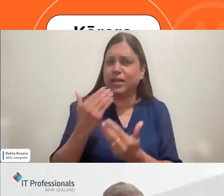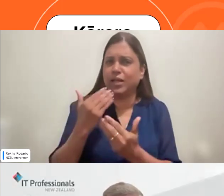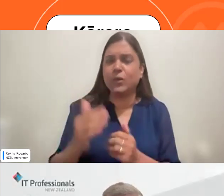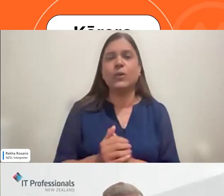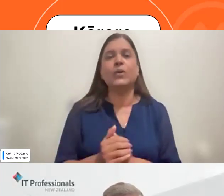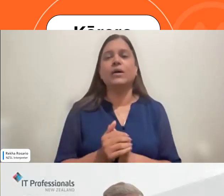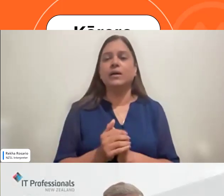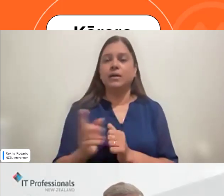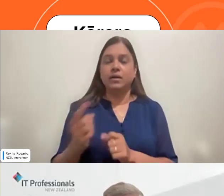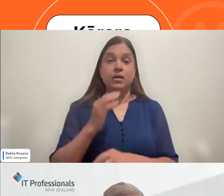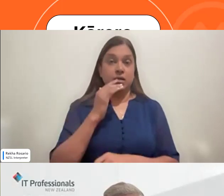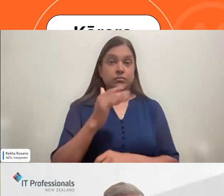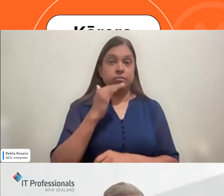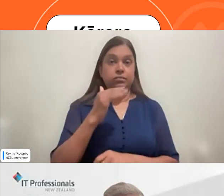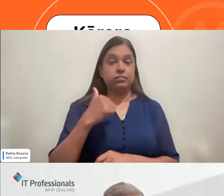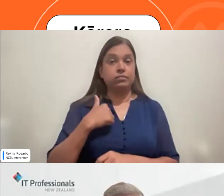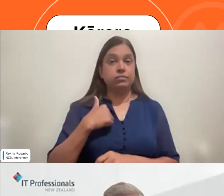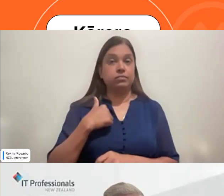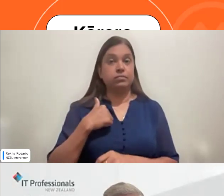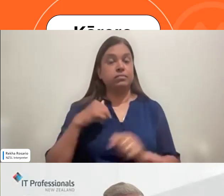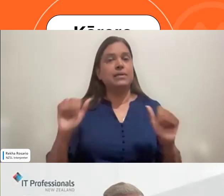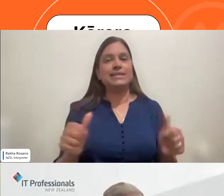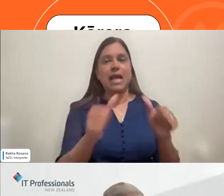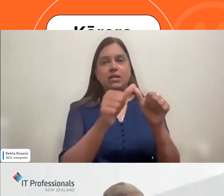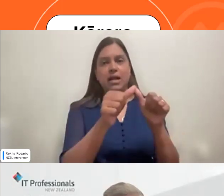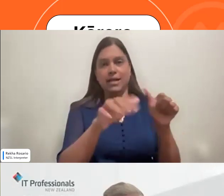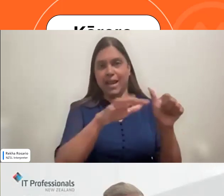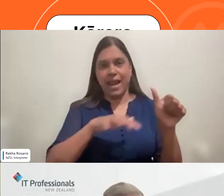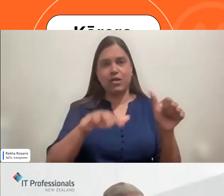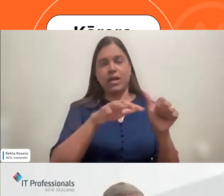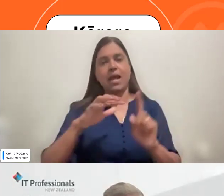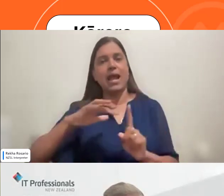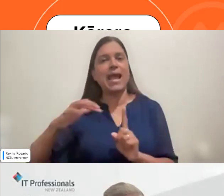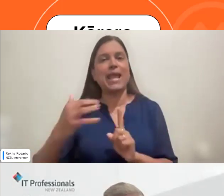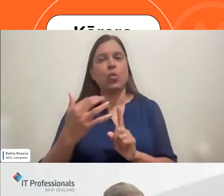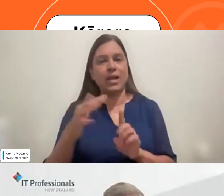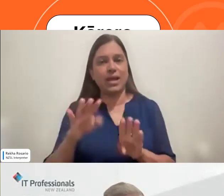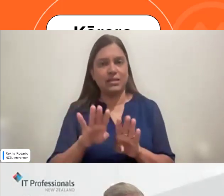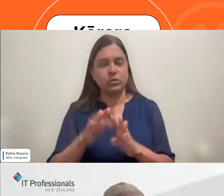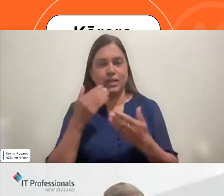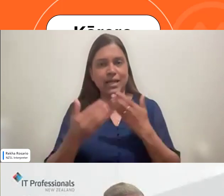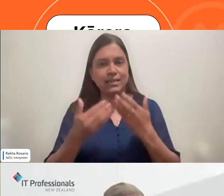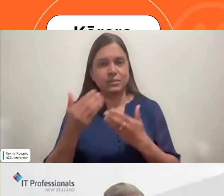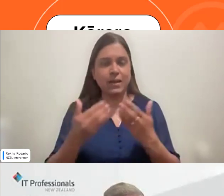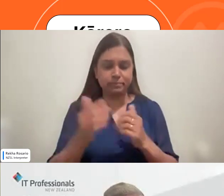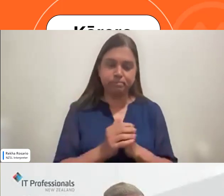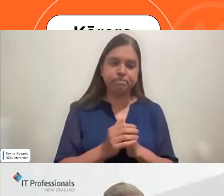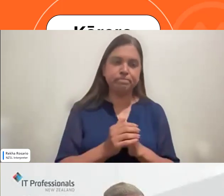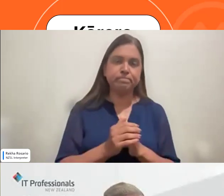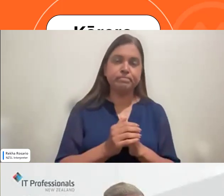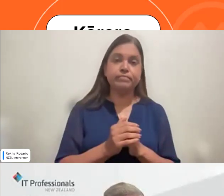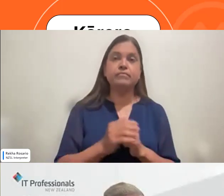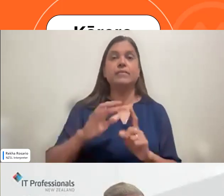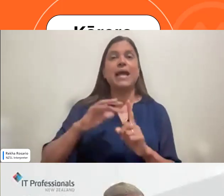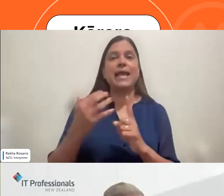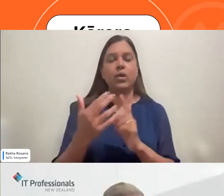waka, ko Taranaki te maunga ko ngā tiroa nui tōku iwi. So I come from Taranaki, and my iwi